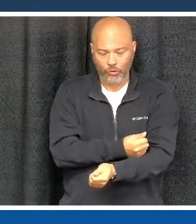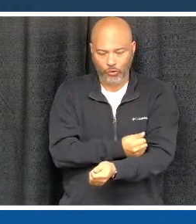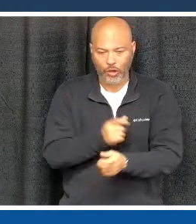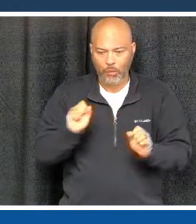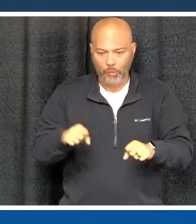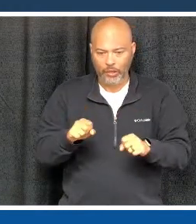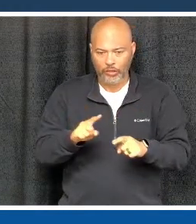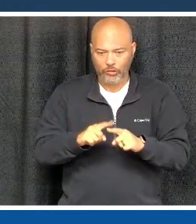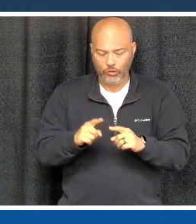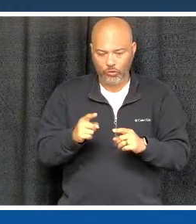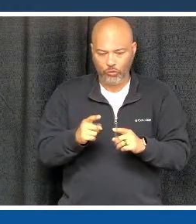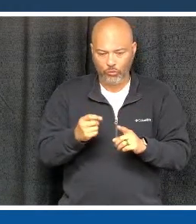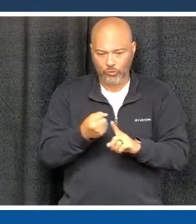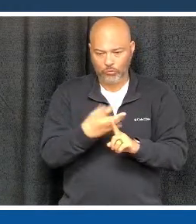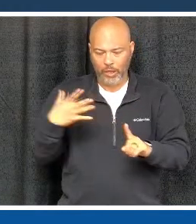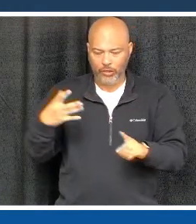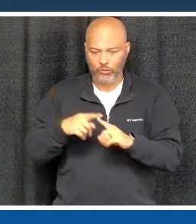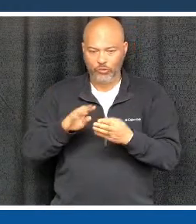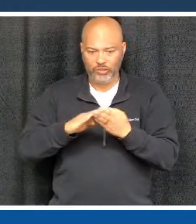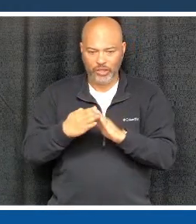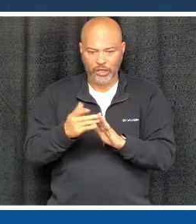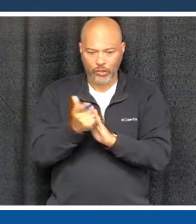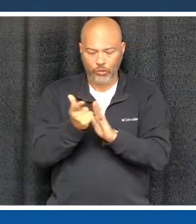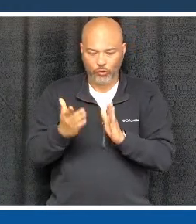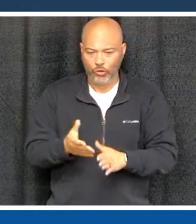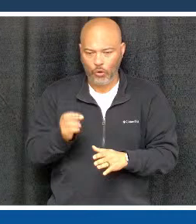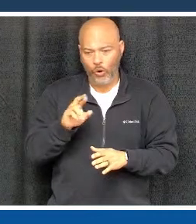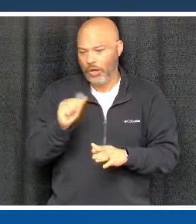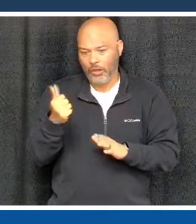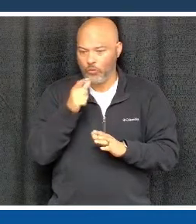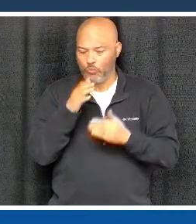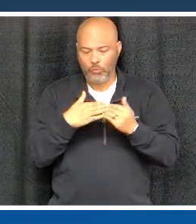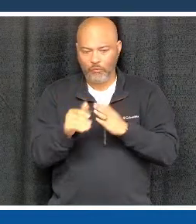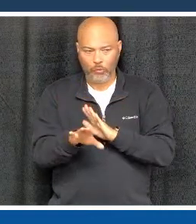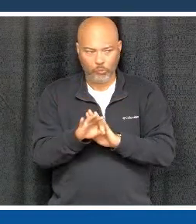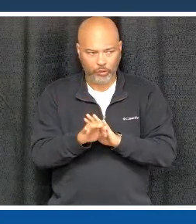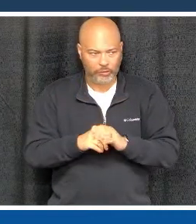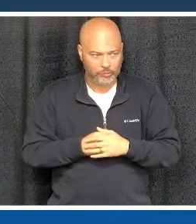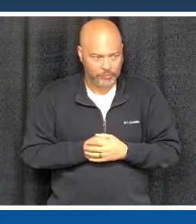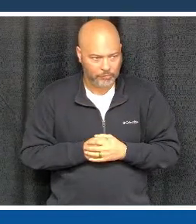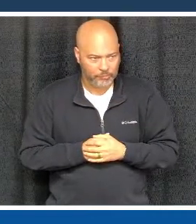ability be expanded to the city attorney or any other appointee.